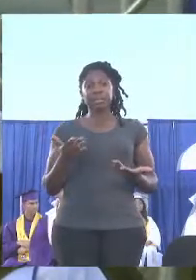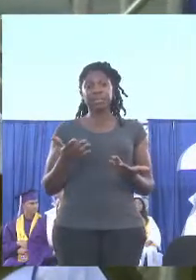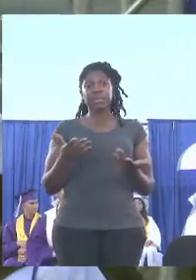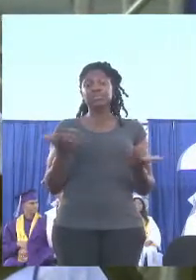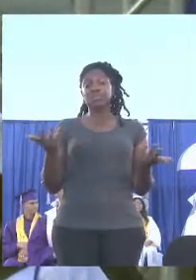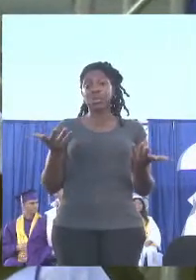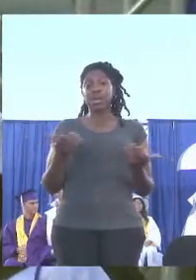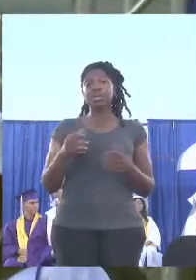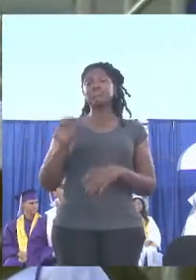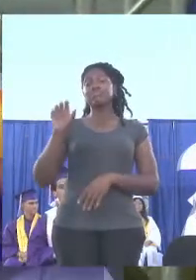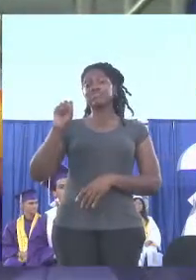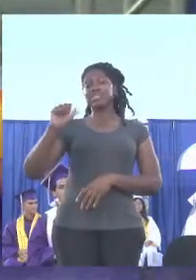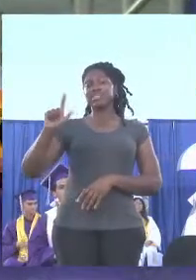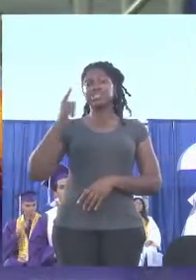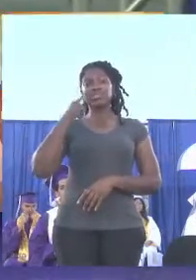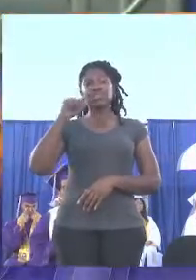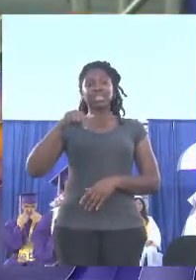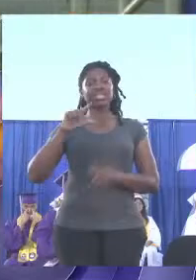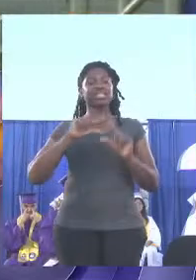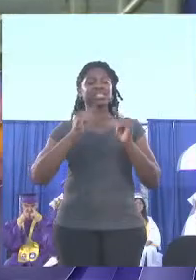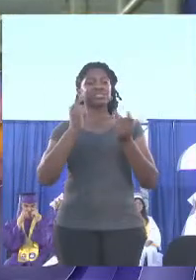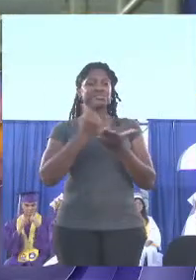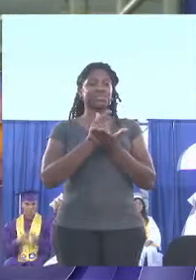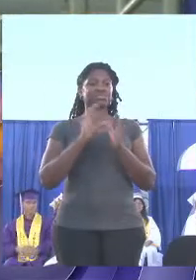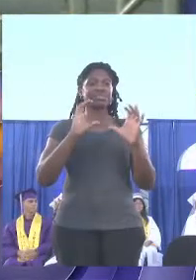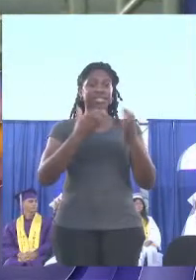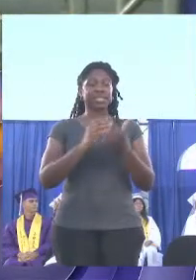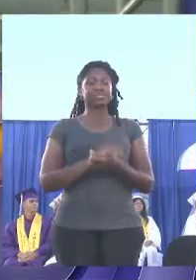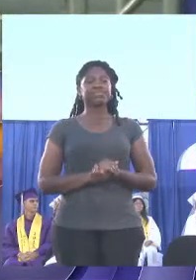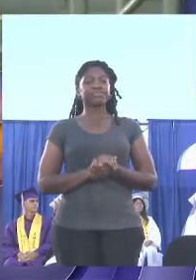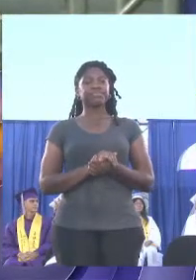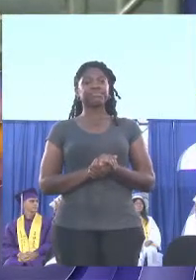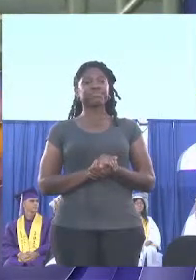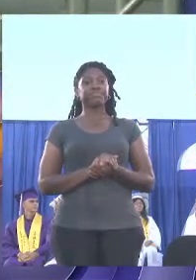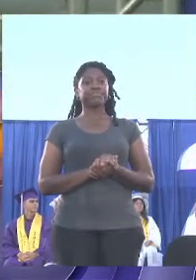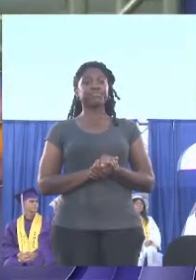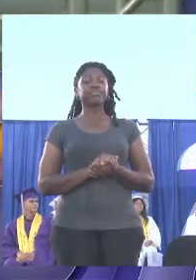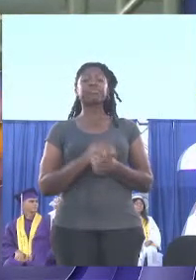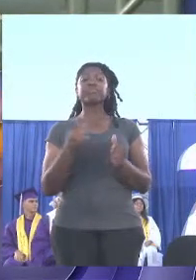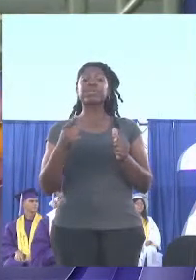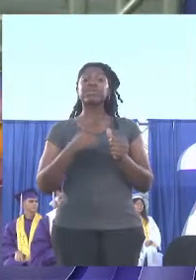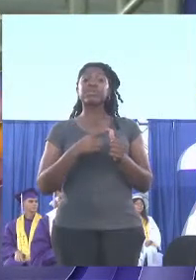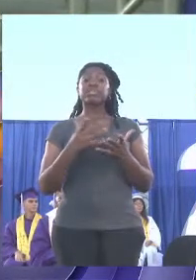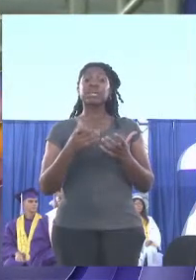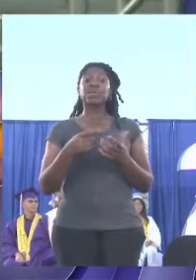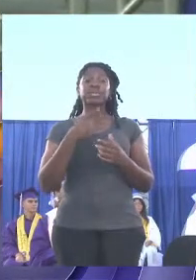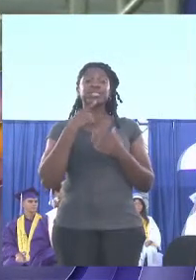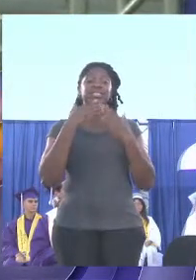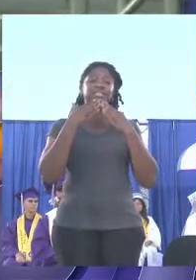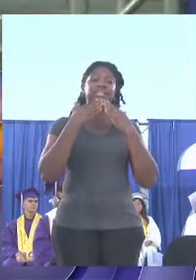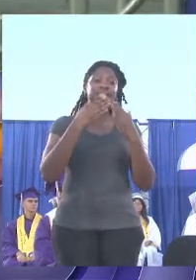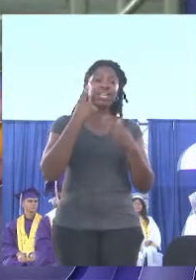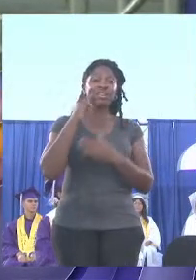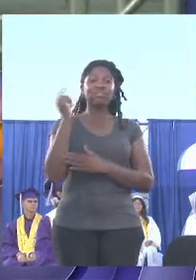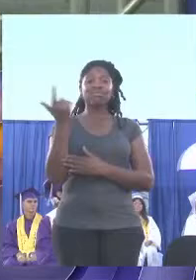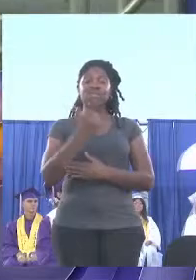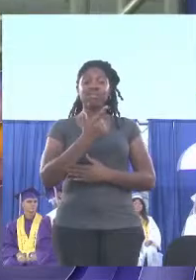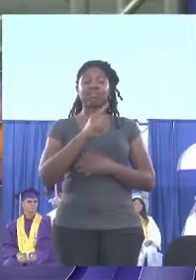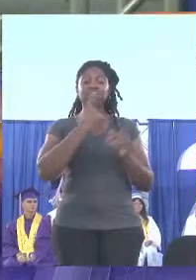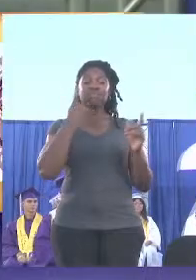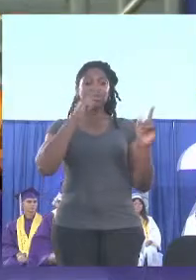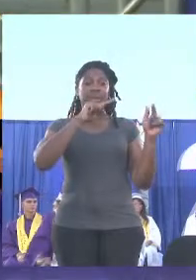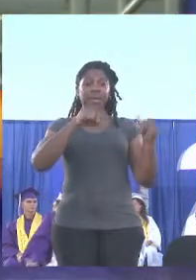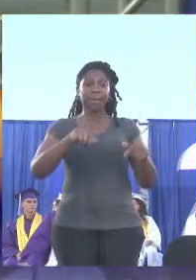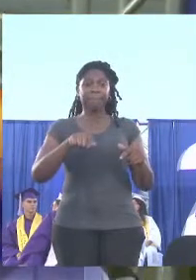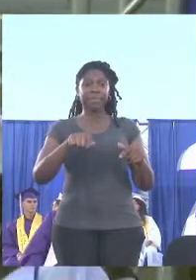of this graduating class. First and foremost, I want to express my deepest gratitude to all of you for being here today to celebrate